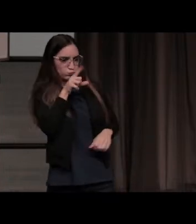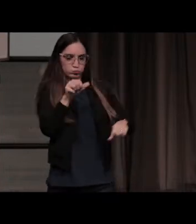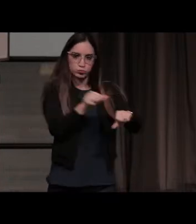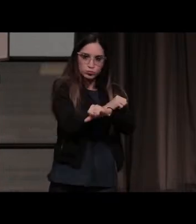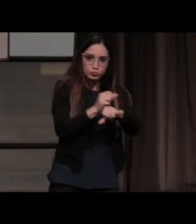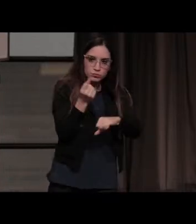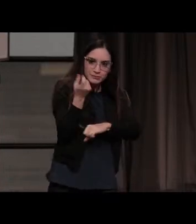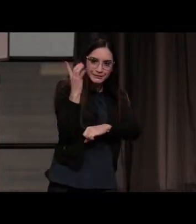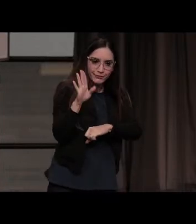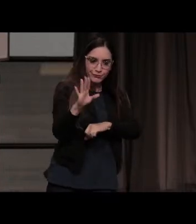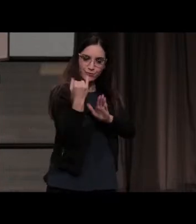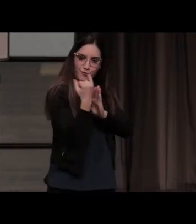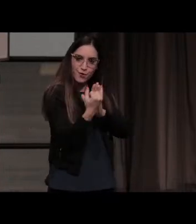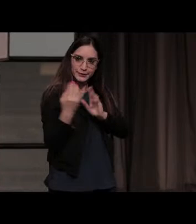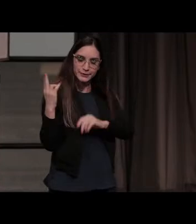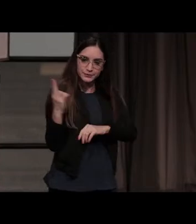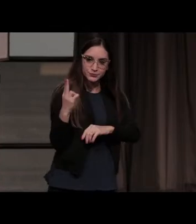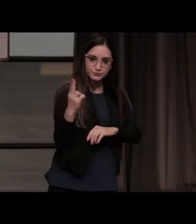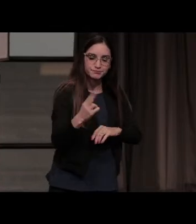their people.